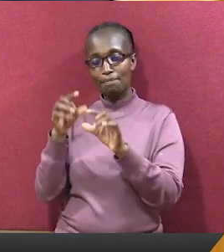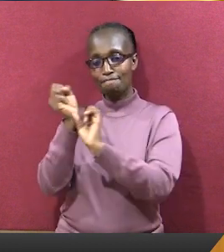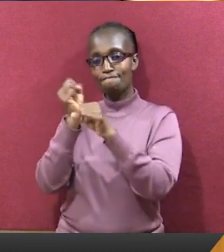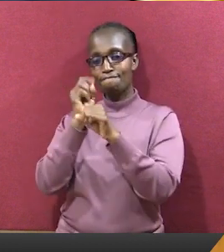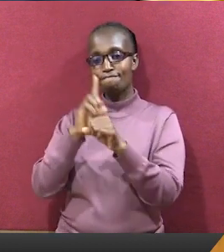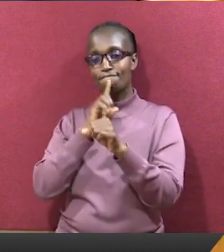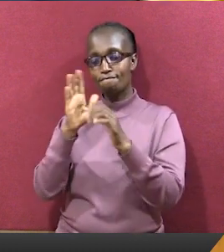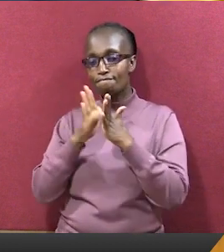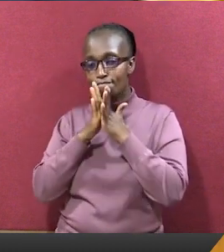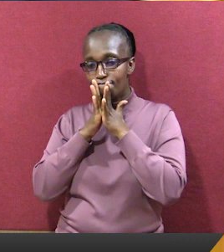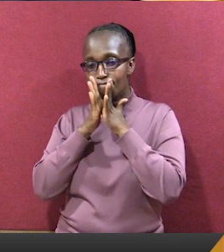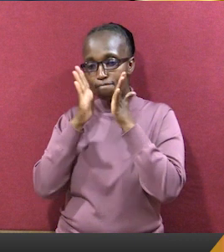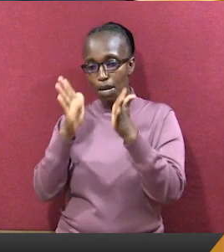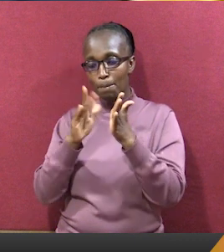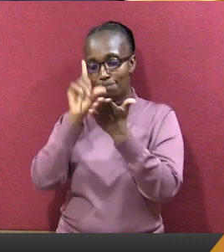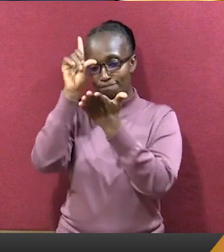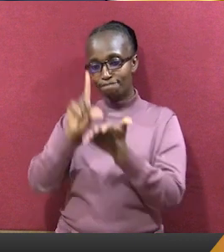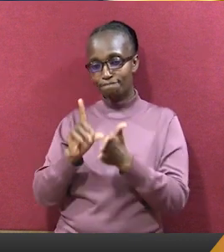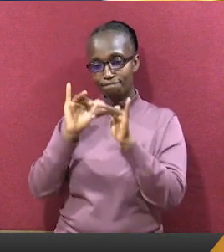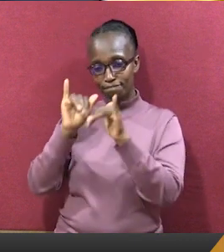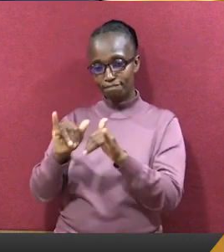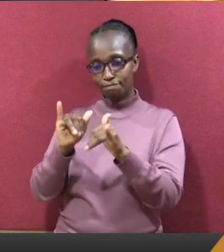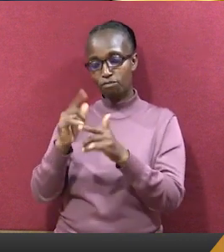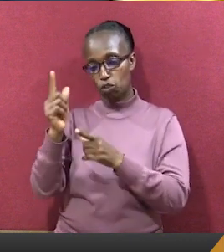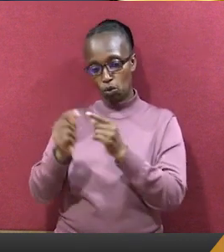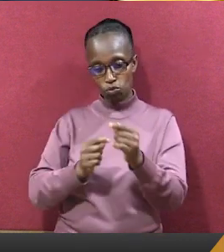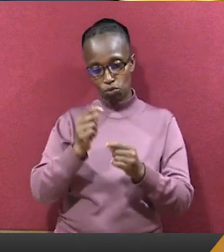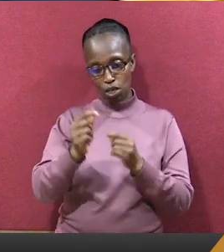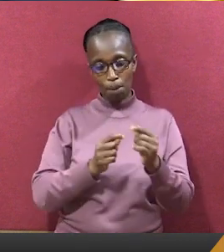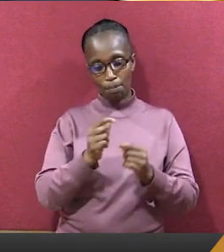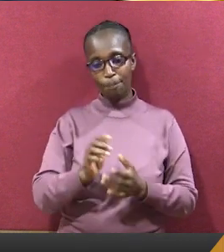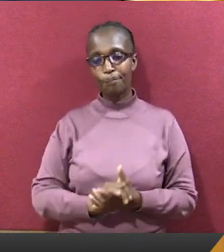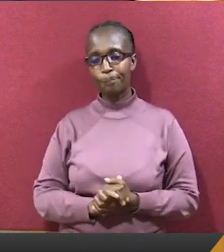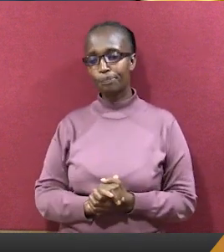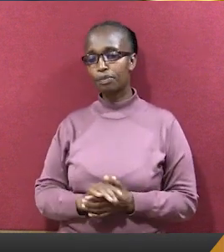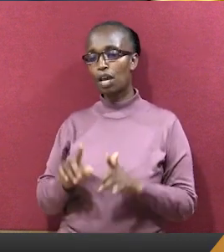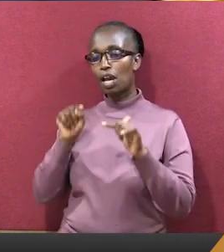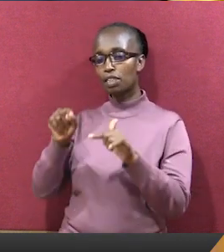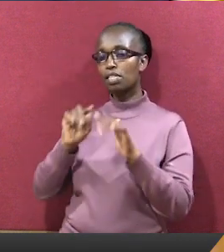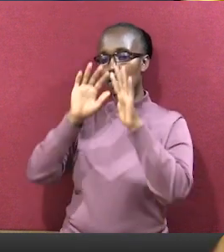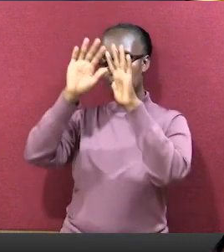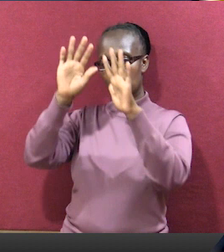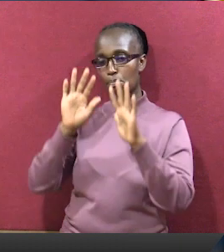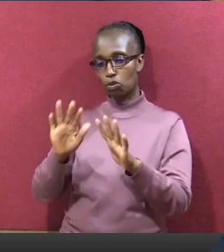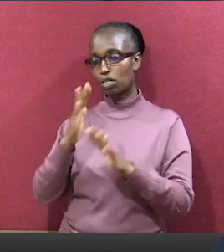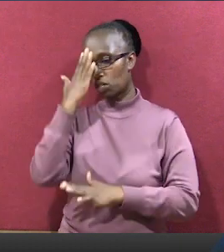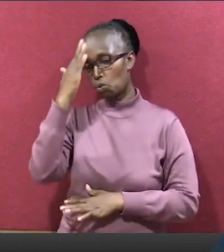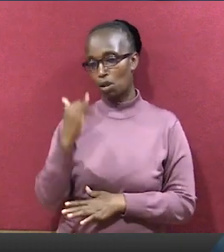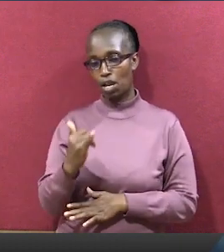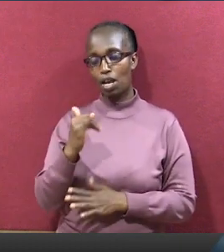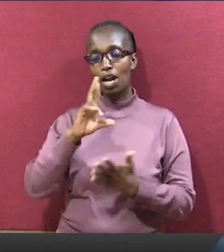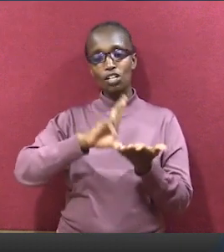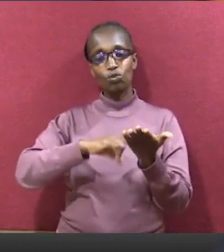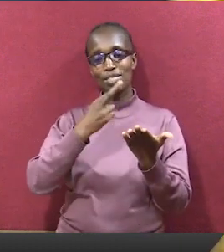mobilization efforts to ensure that our public debt remains on a sustainable path. Prioritization is critical